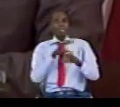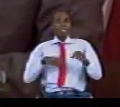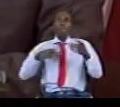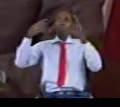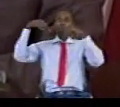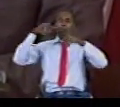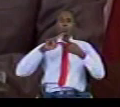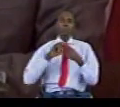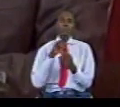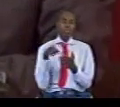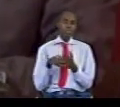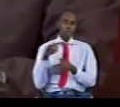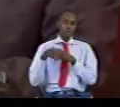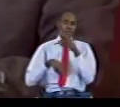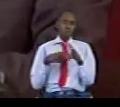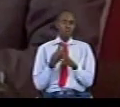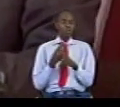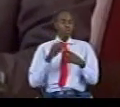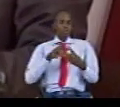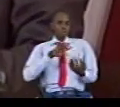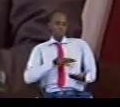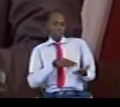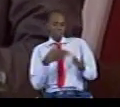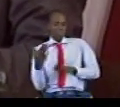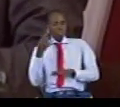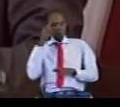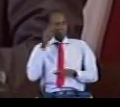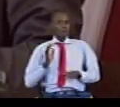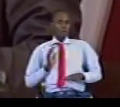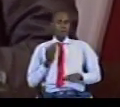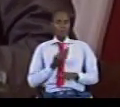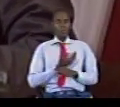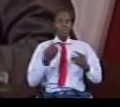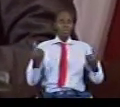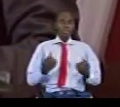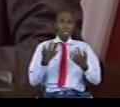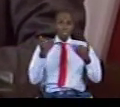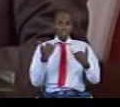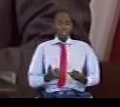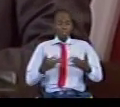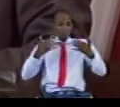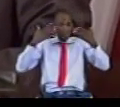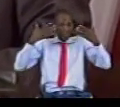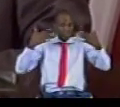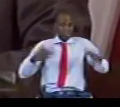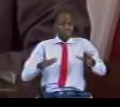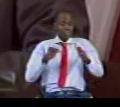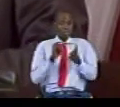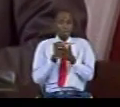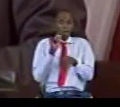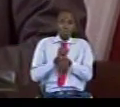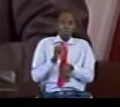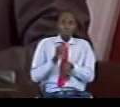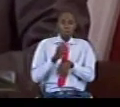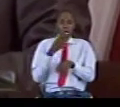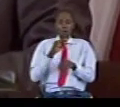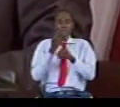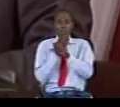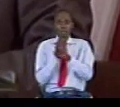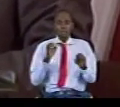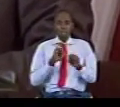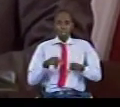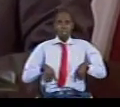give his life for redemption, for salvation. But now that was going to finish that work, he says, I come to thee,